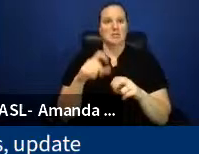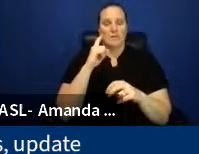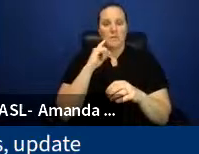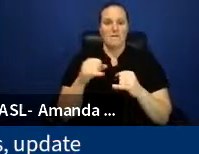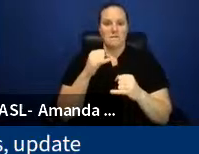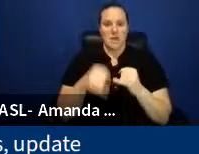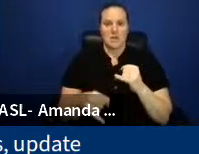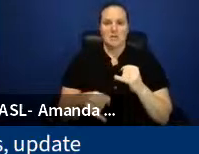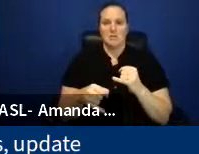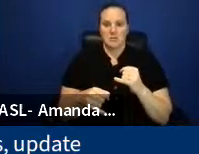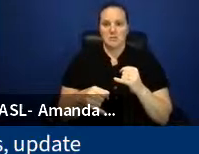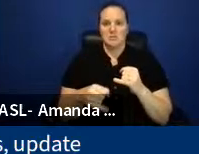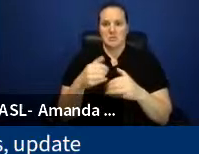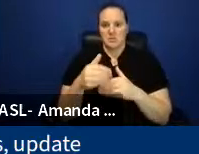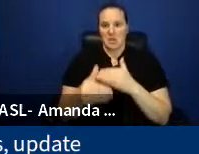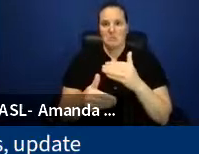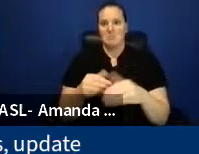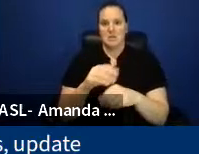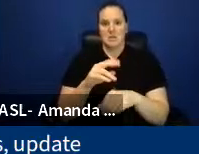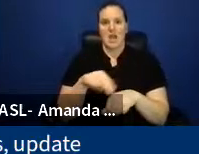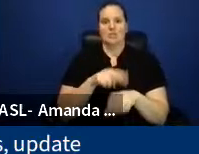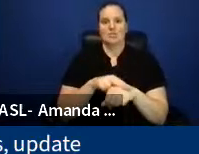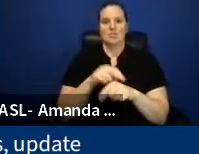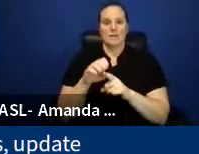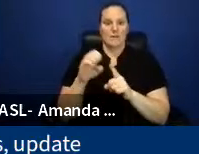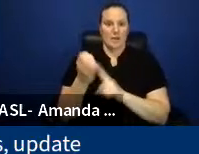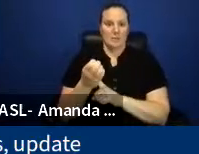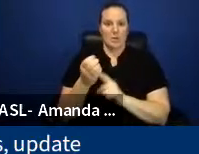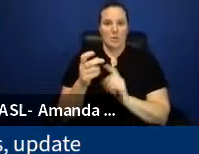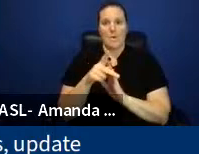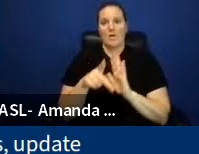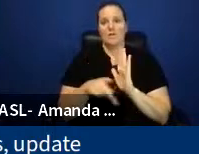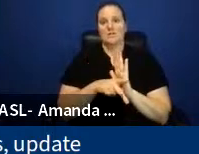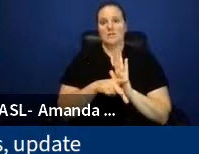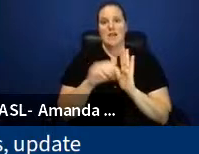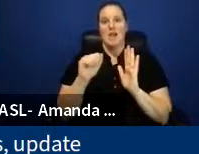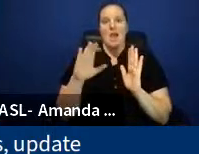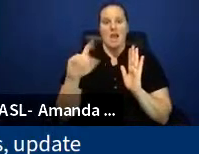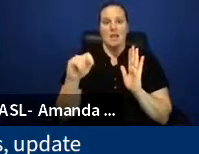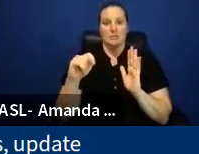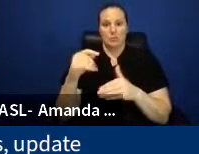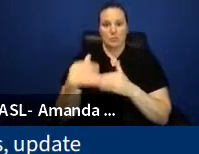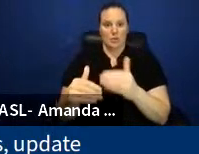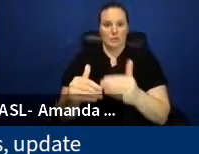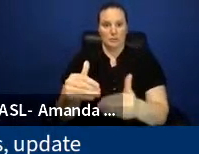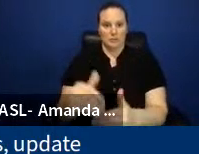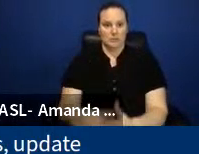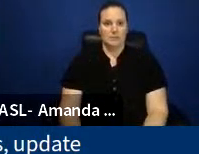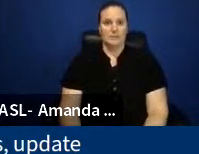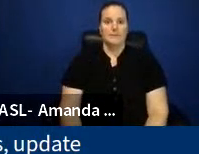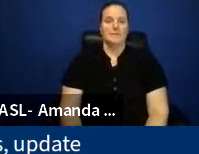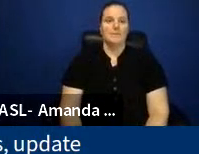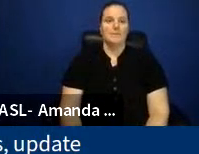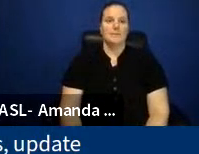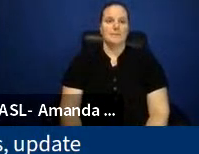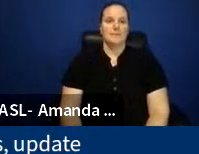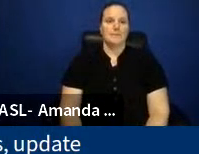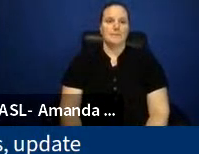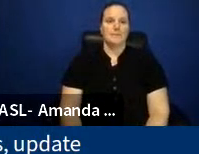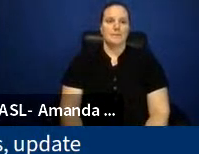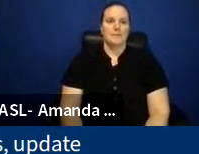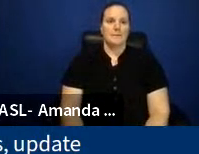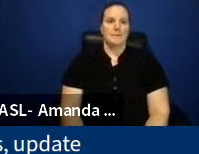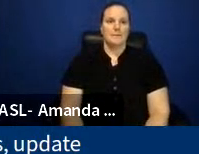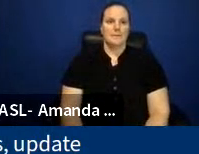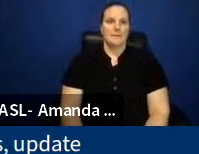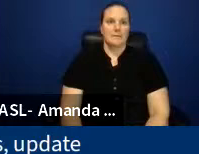in this National Environmental Policy Act process. So as you comment, they should be specific